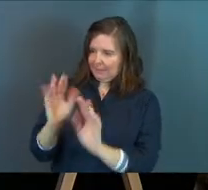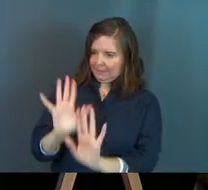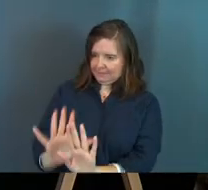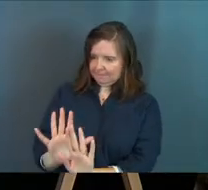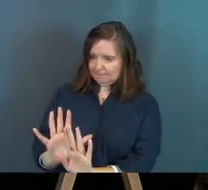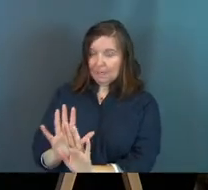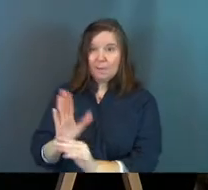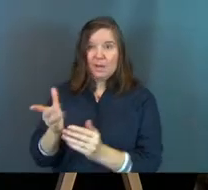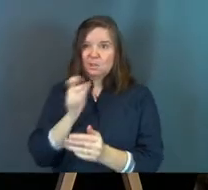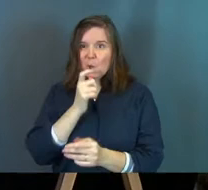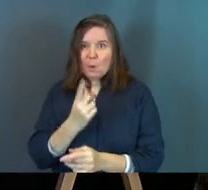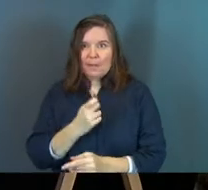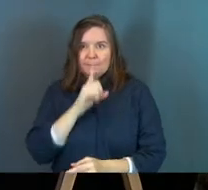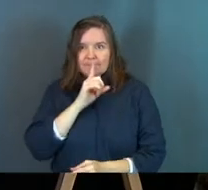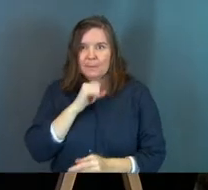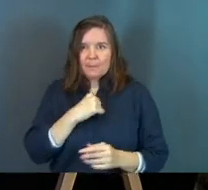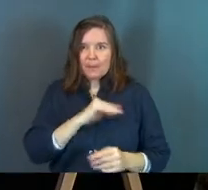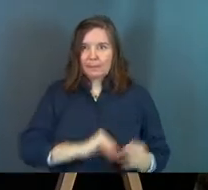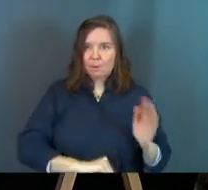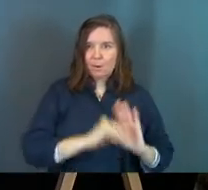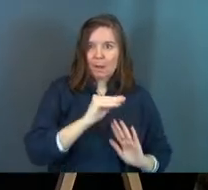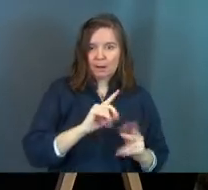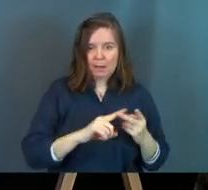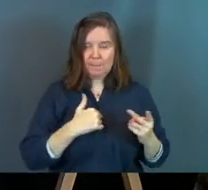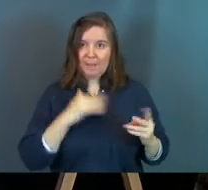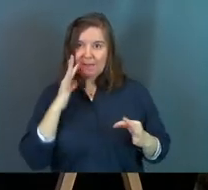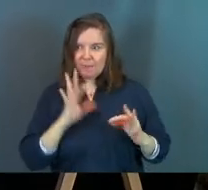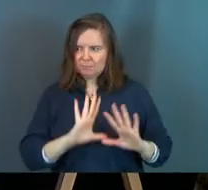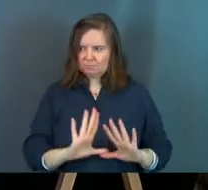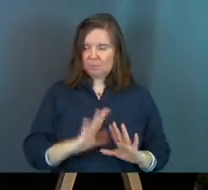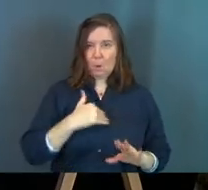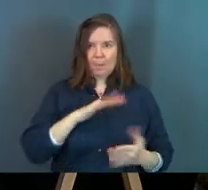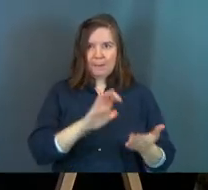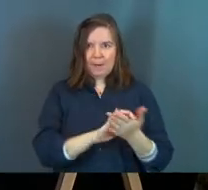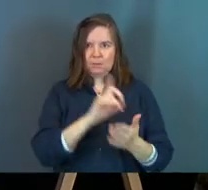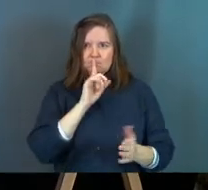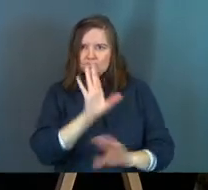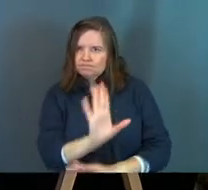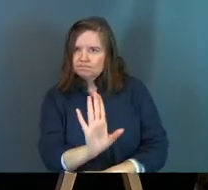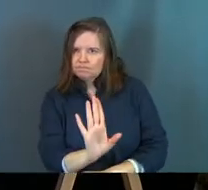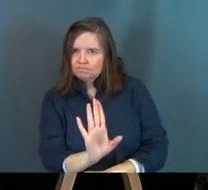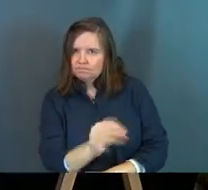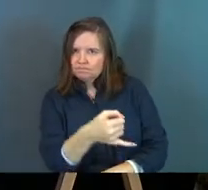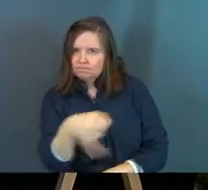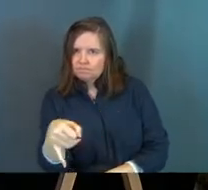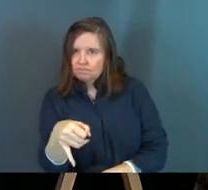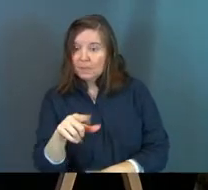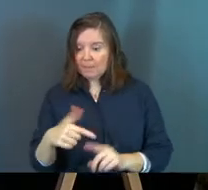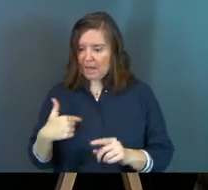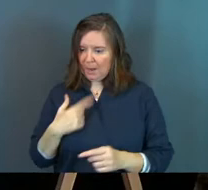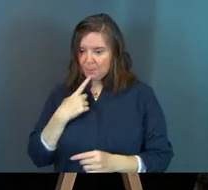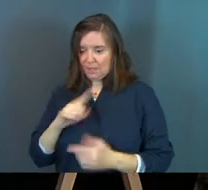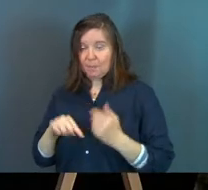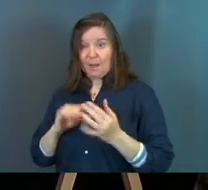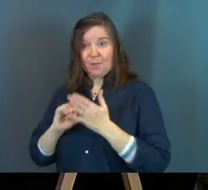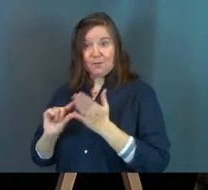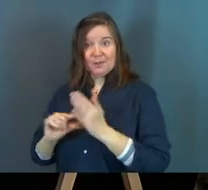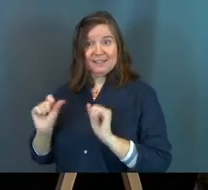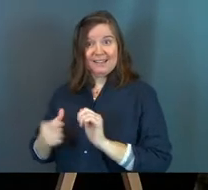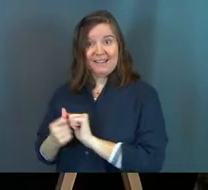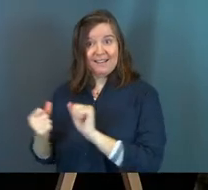me about my morality. And don't ask me about my faith. Definitely don't ask me about my marriage today. But I can tell you about the